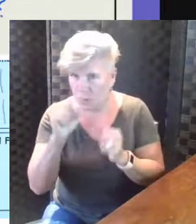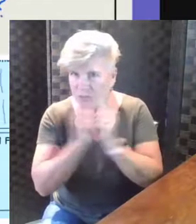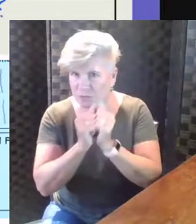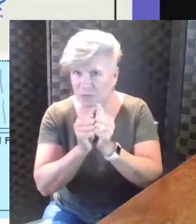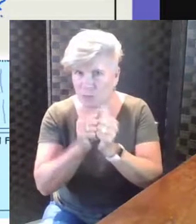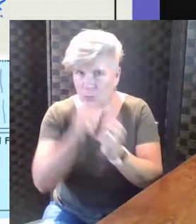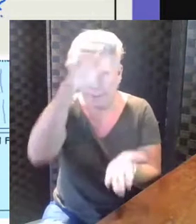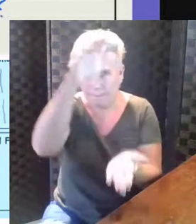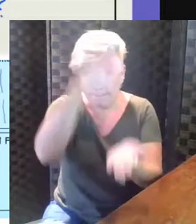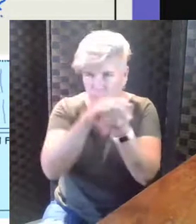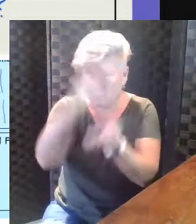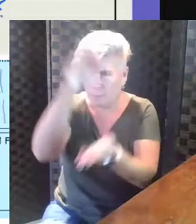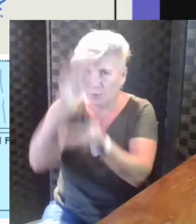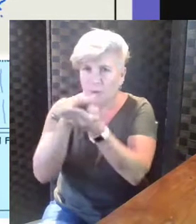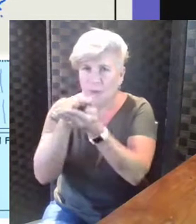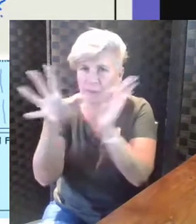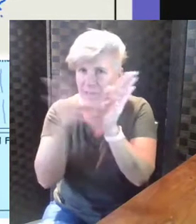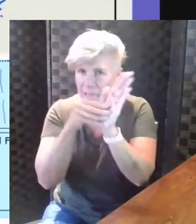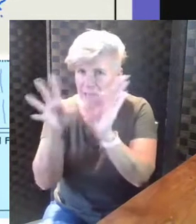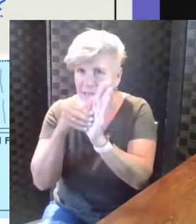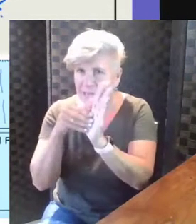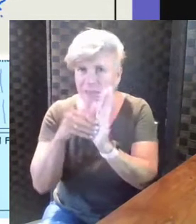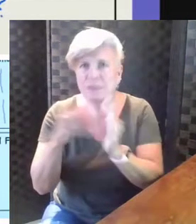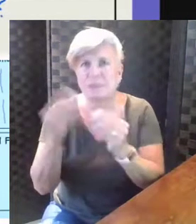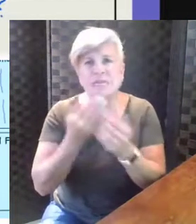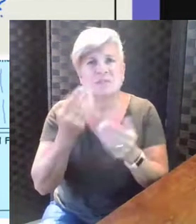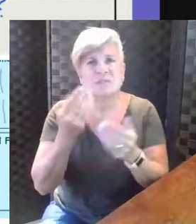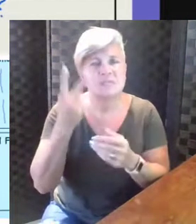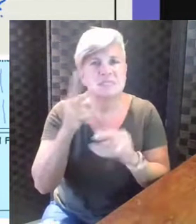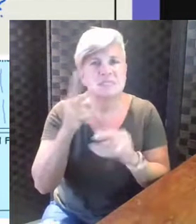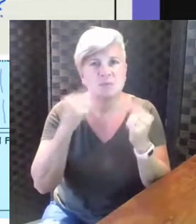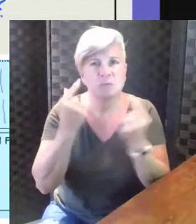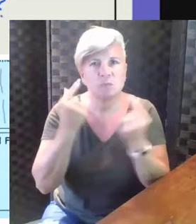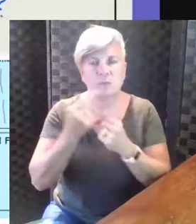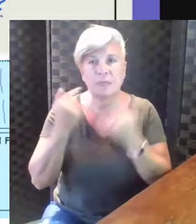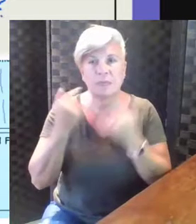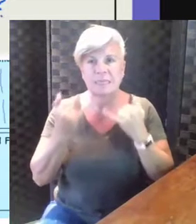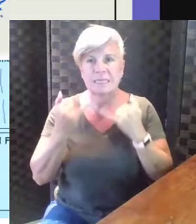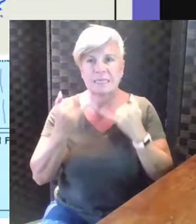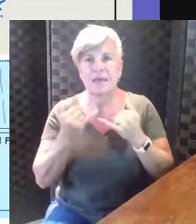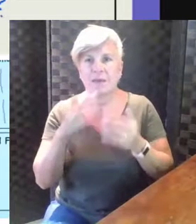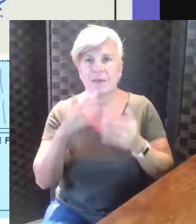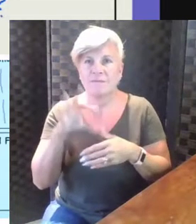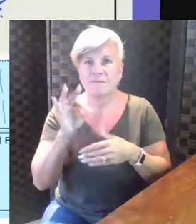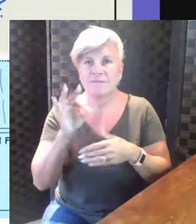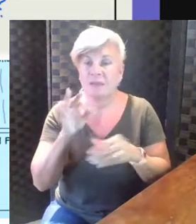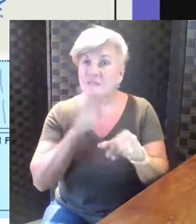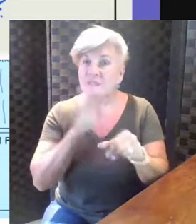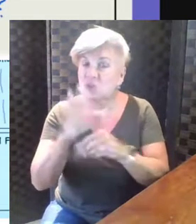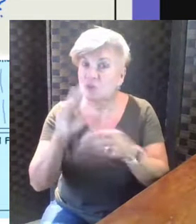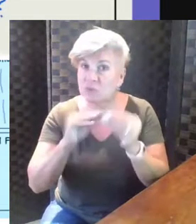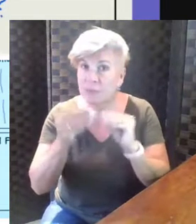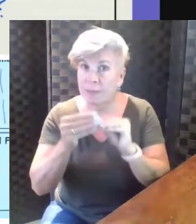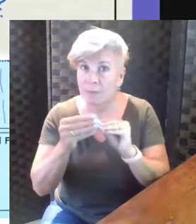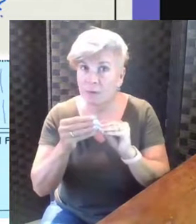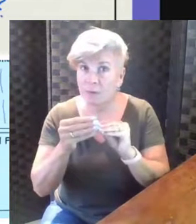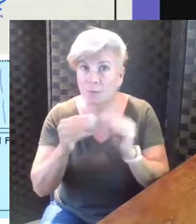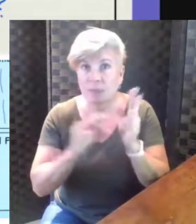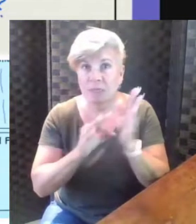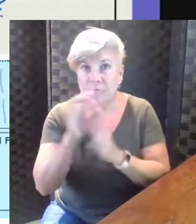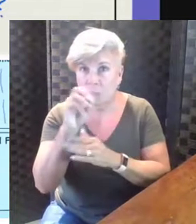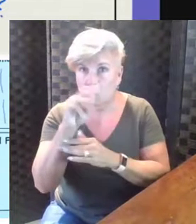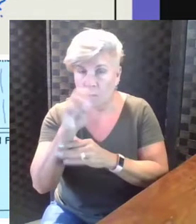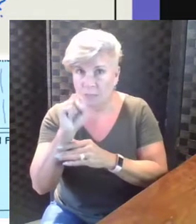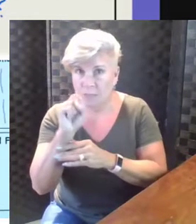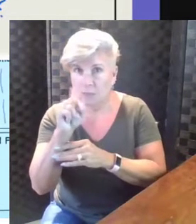combine them, when we add them, it's going to be easier to see them in groups. So now we're going to find the total number. So we're going to count our